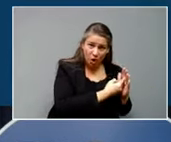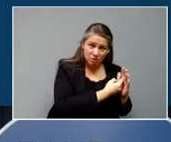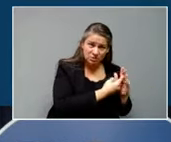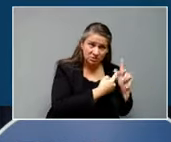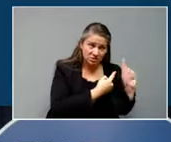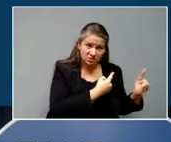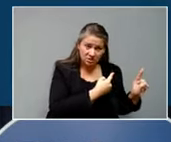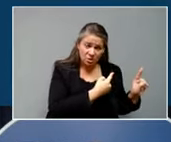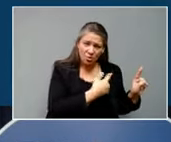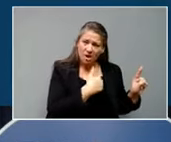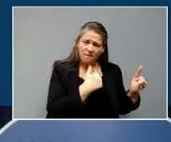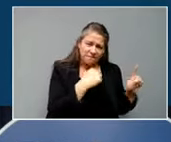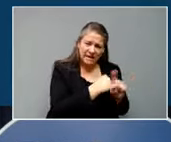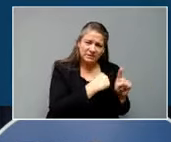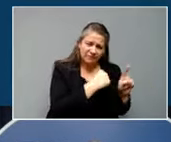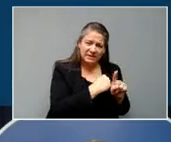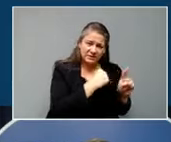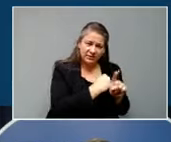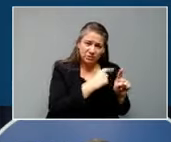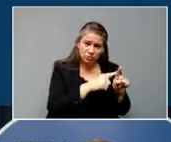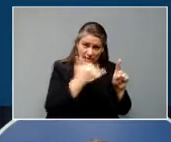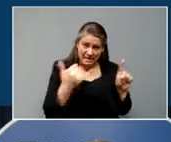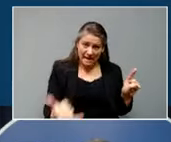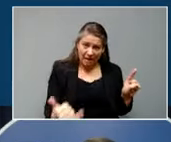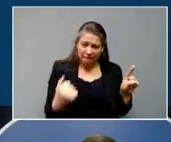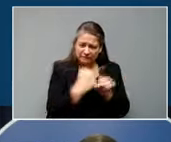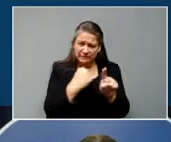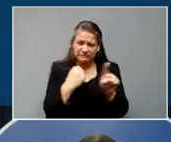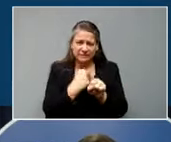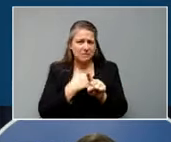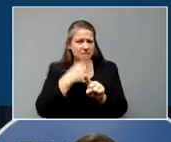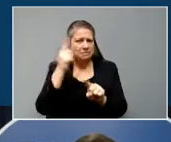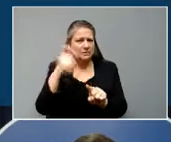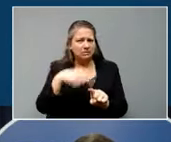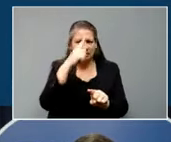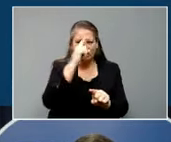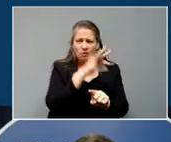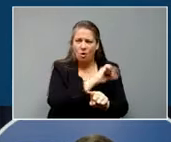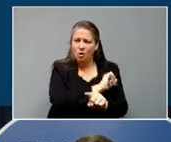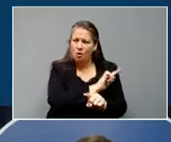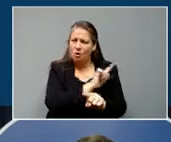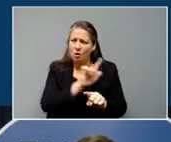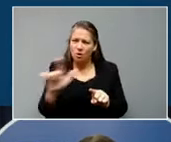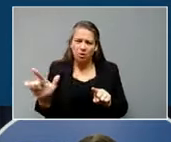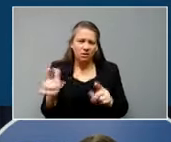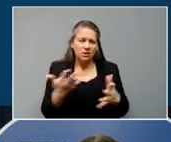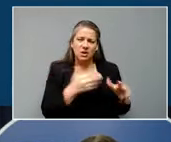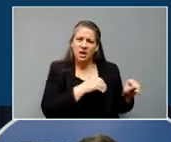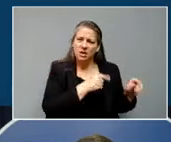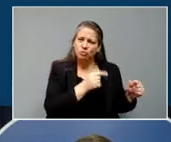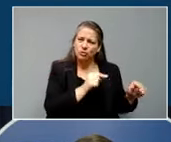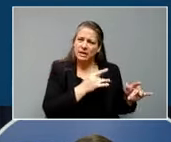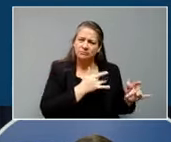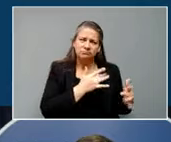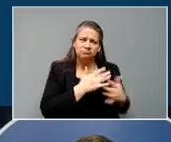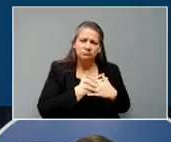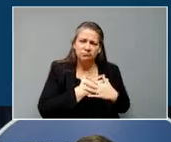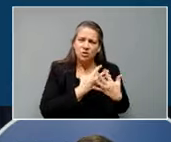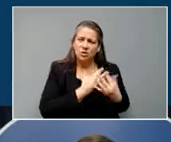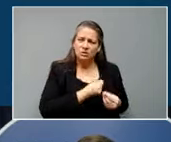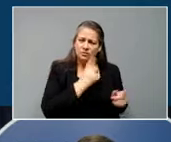beginning. And that's why we need everybody, collectively as a Commonwealth, to do the things